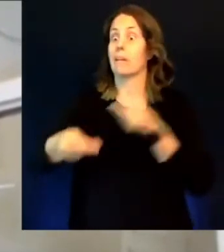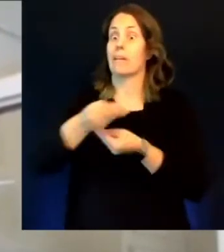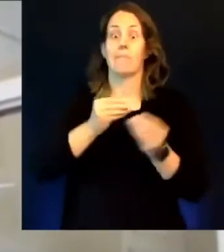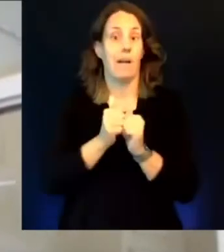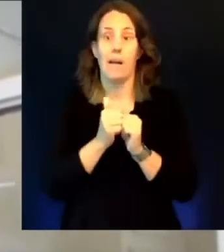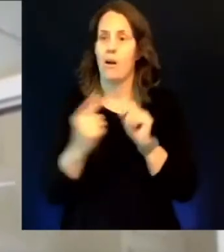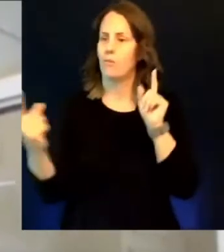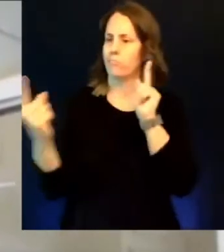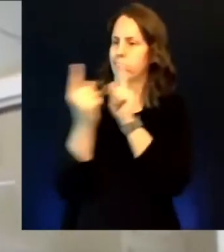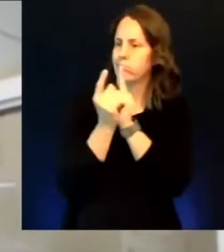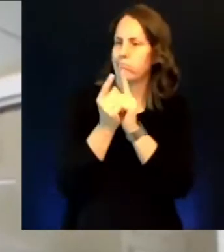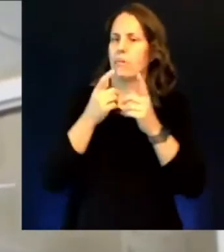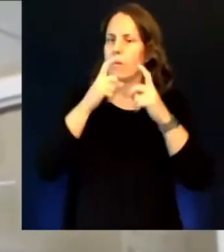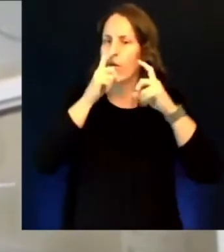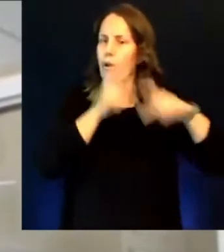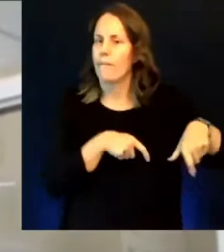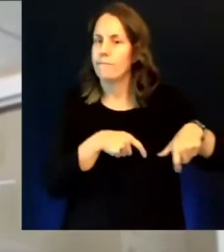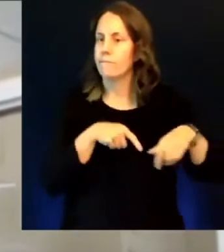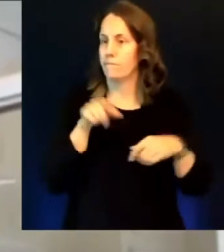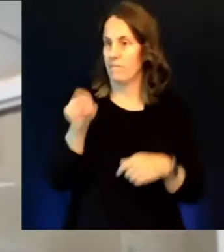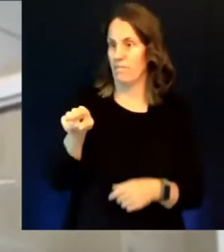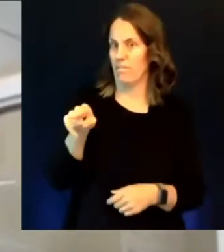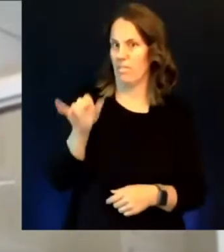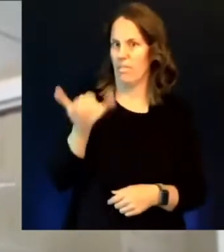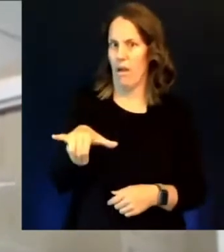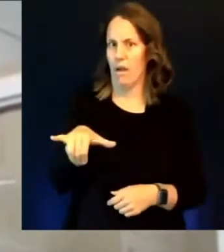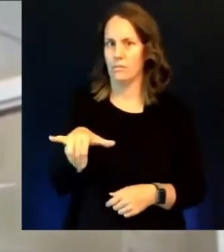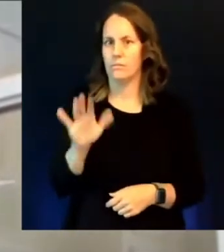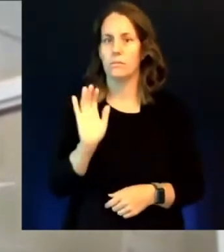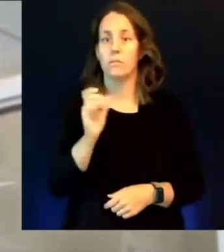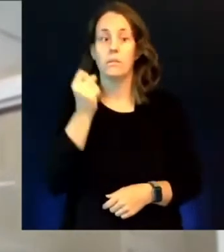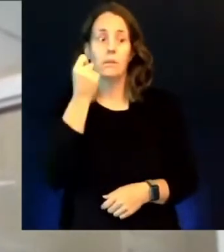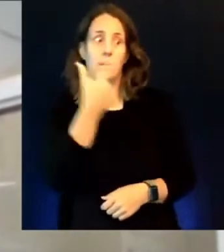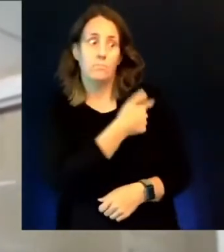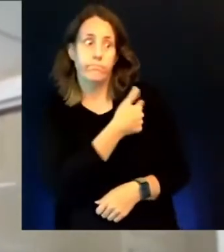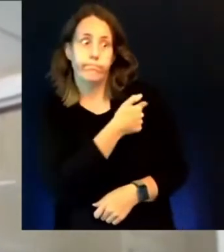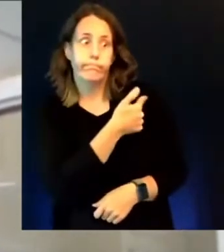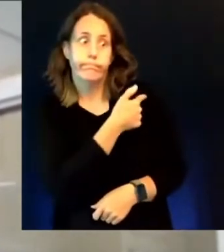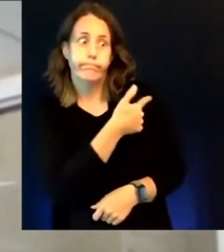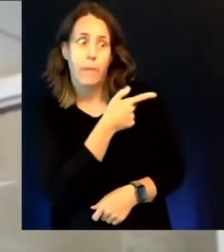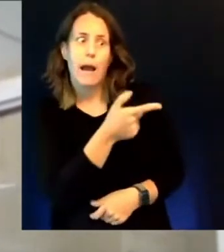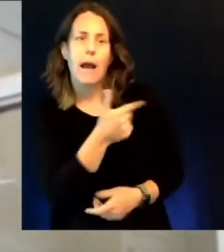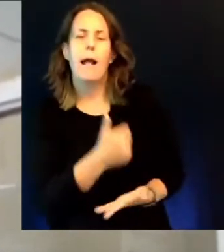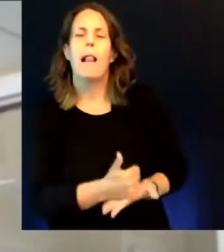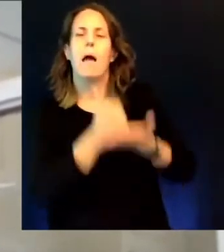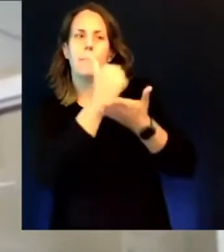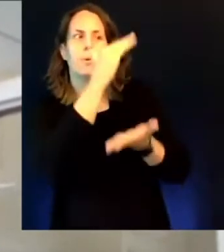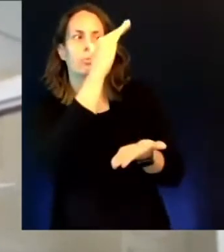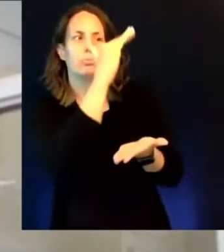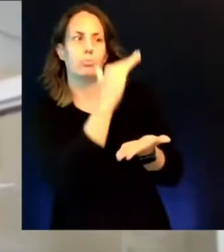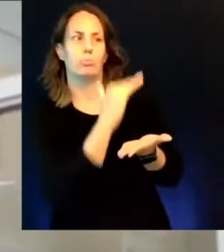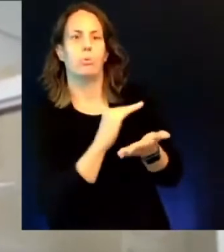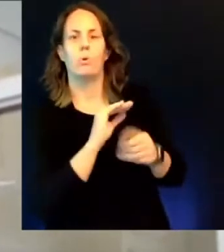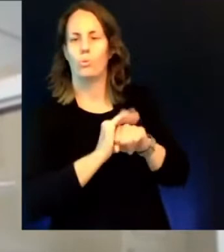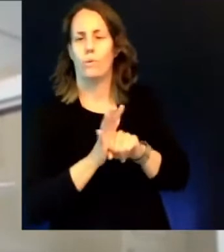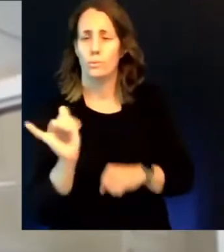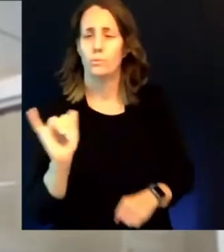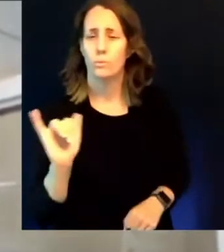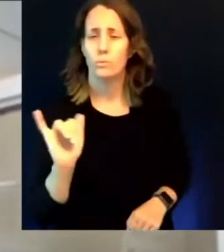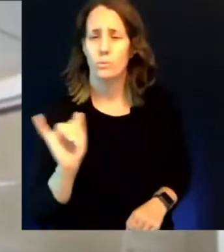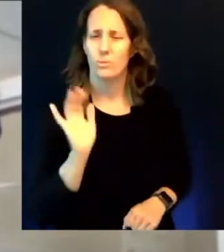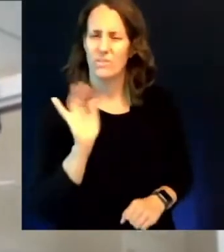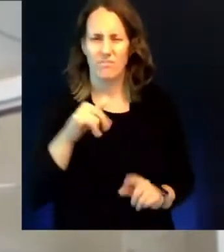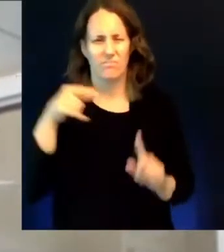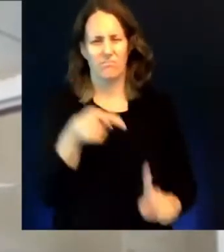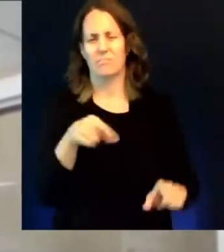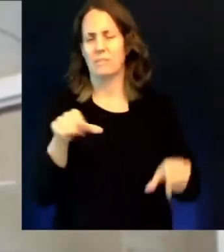cases in vaccinated people and fewer cases in unvaccinated people. But we have to do things right in order to achieve that. And that's why we're seeing more calls for